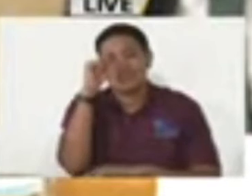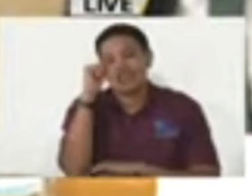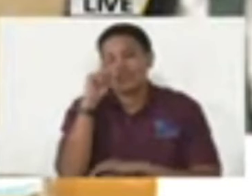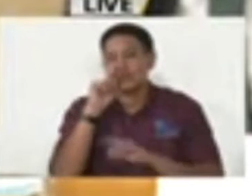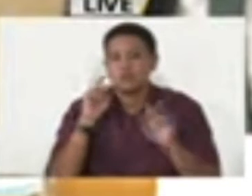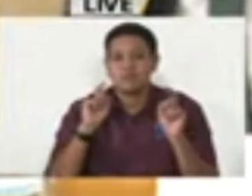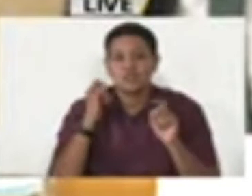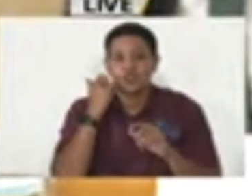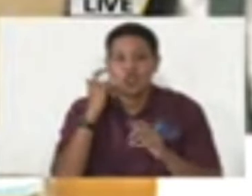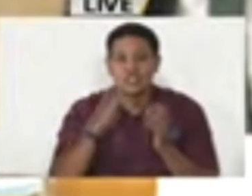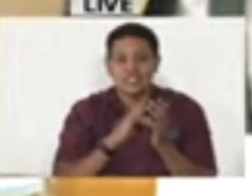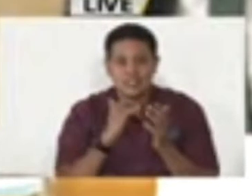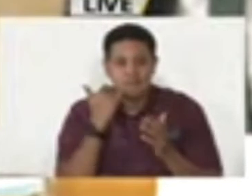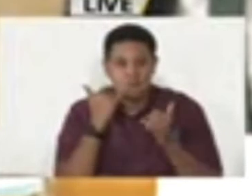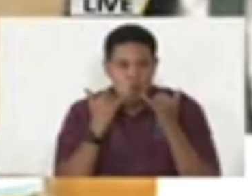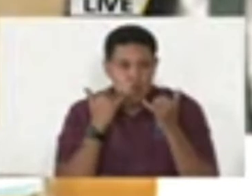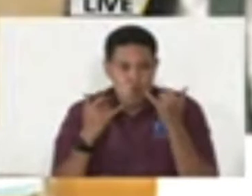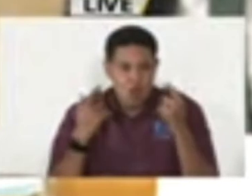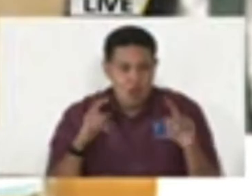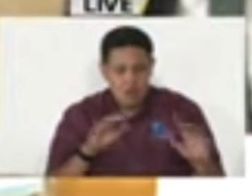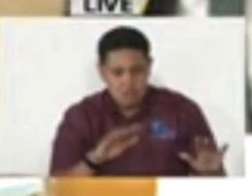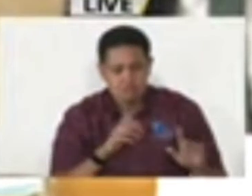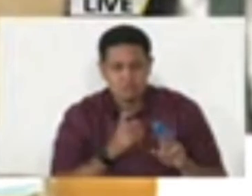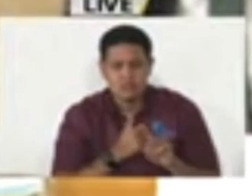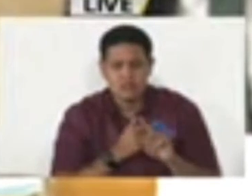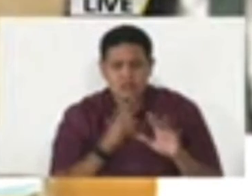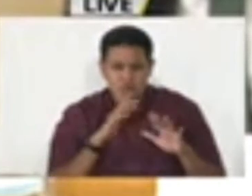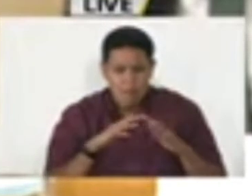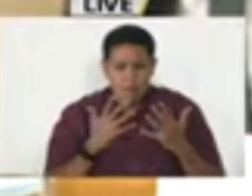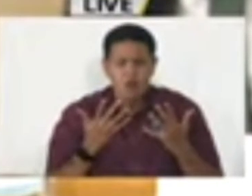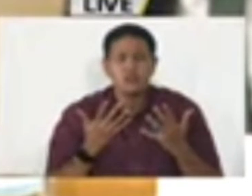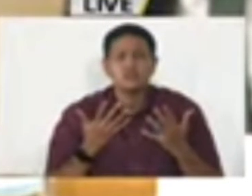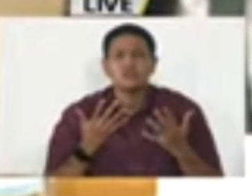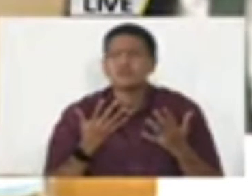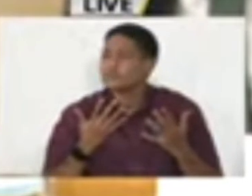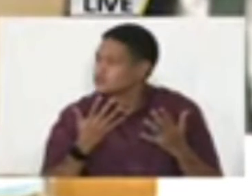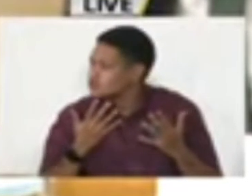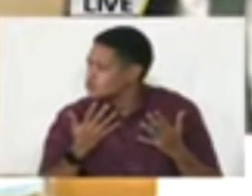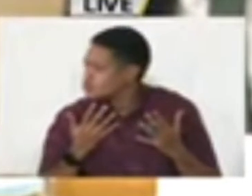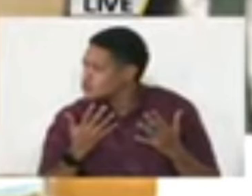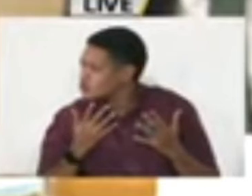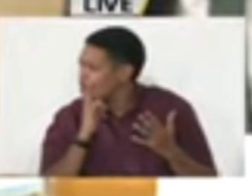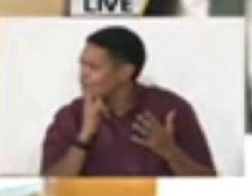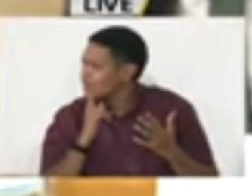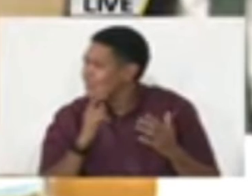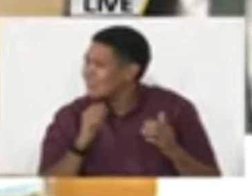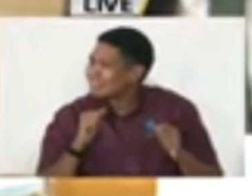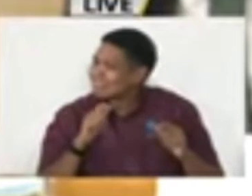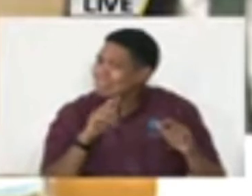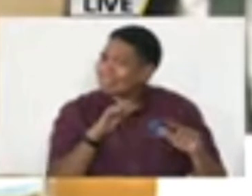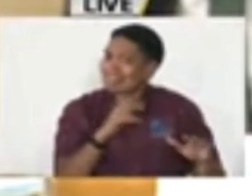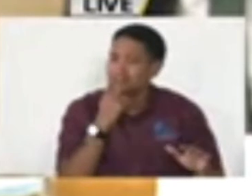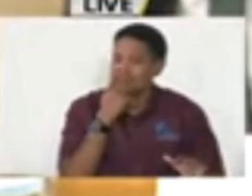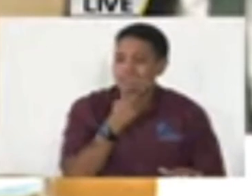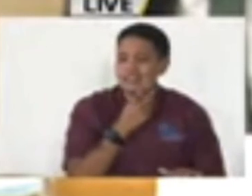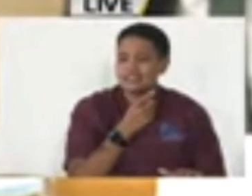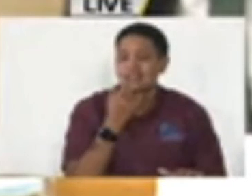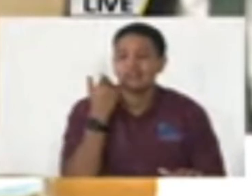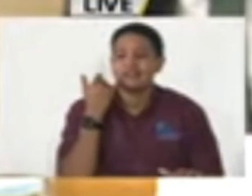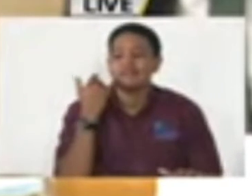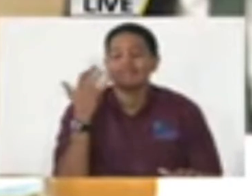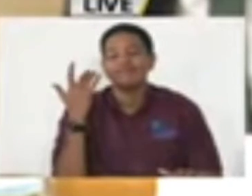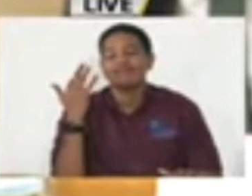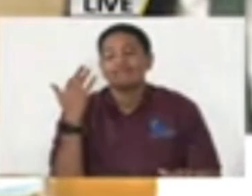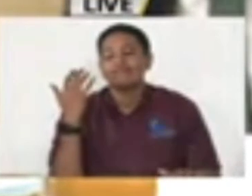call center phones. So, you know, much of the bundling that we see